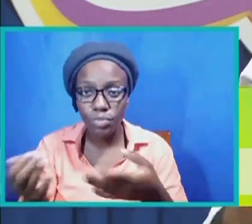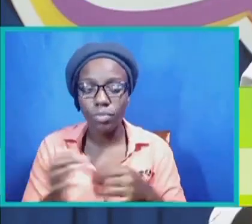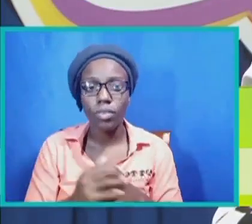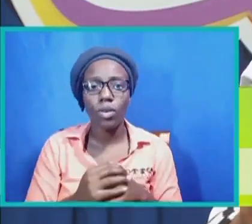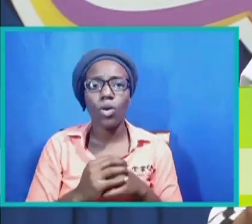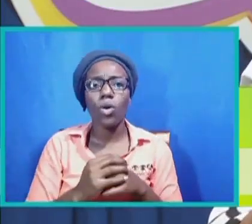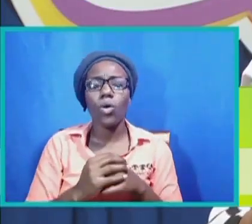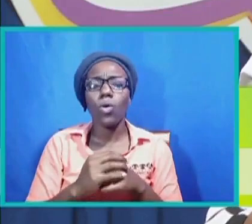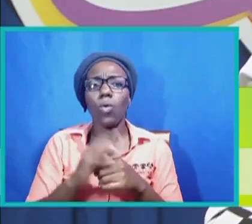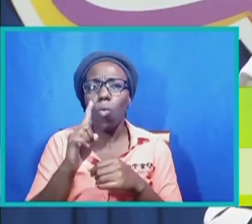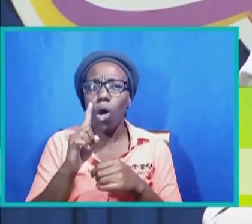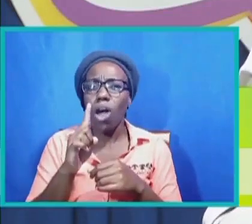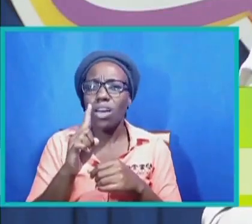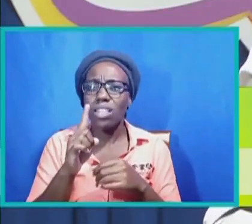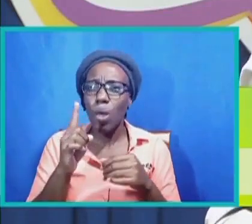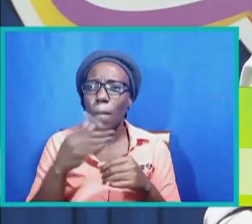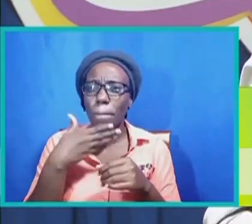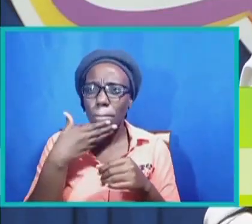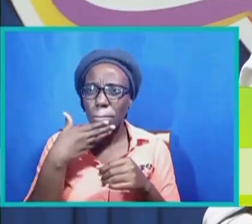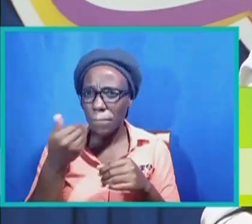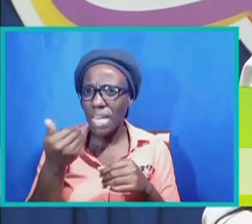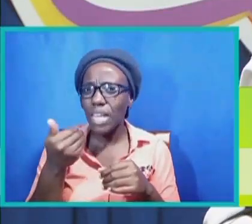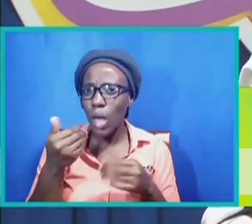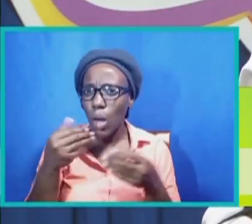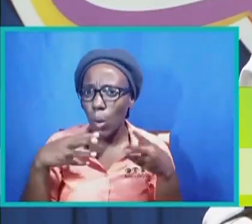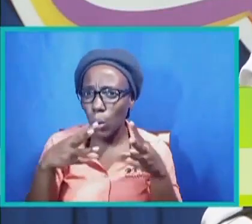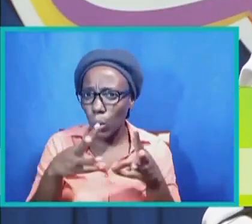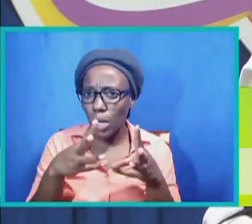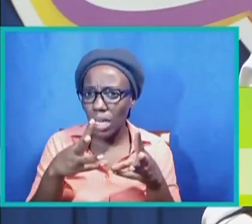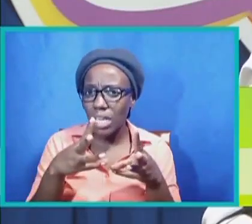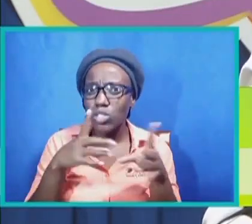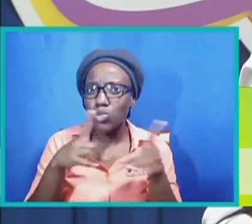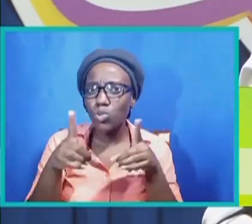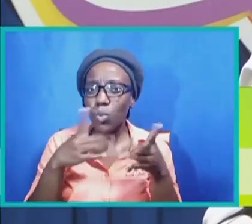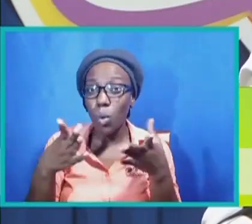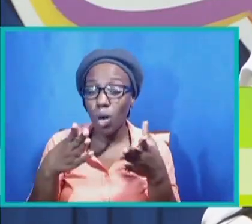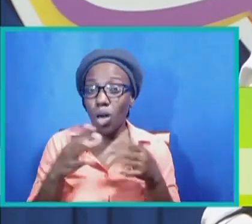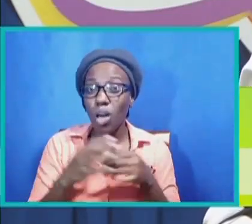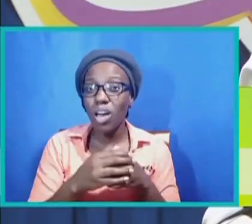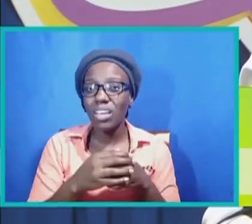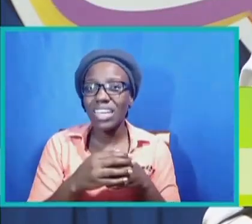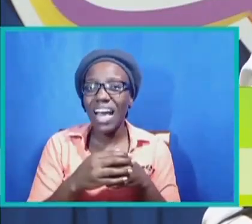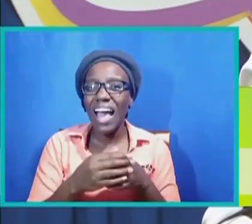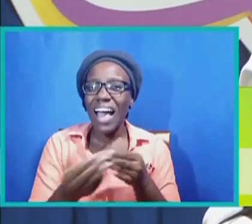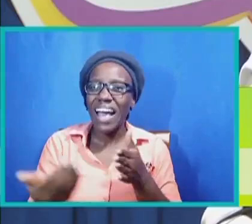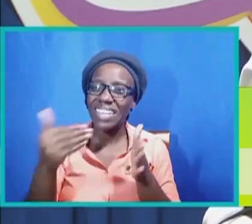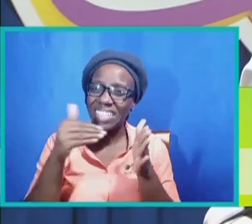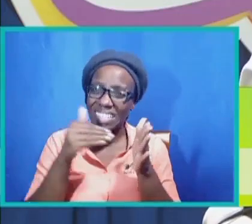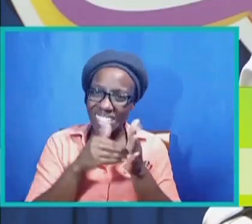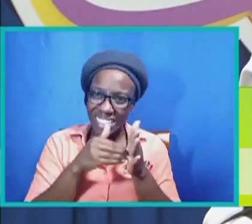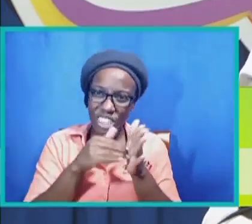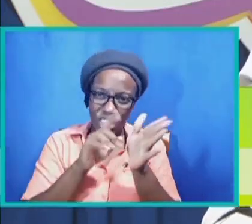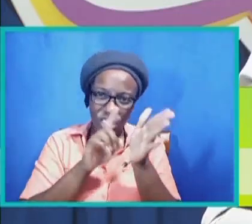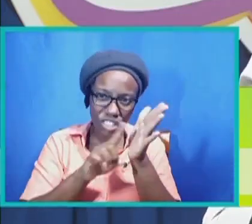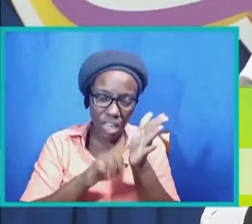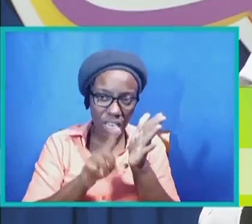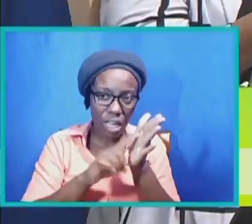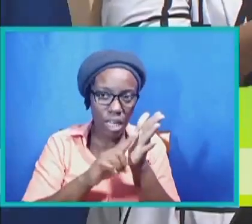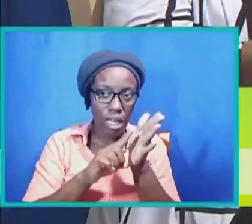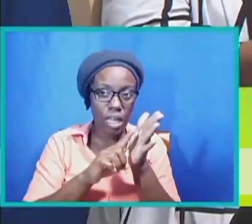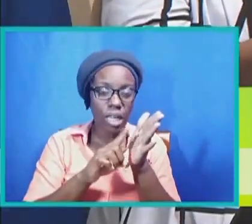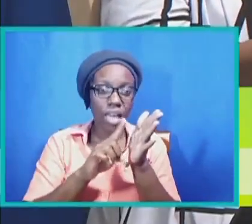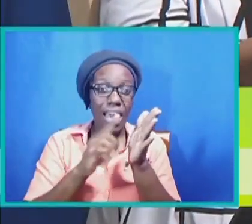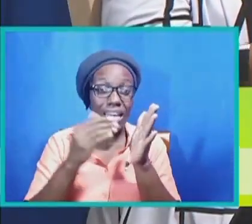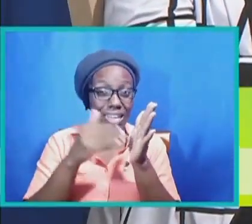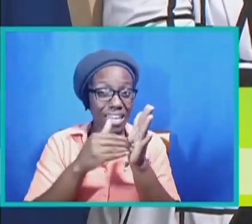build capacity quickly is to revisit what constitutes the curriculum at the universities in terms